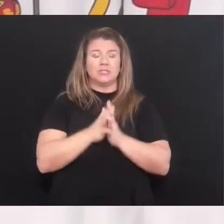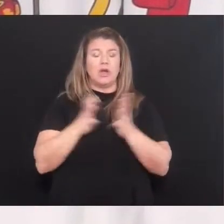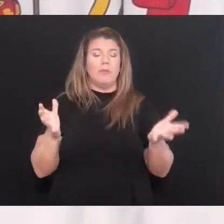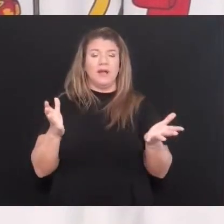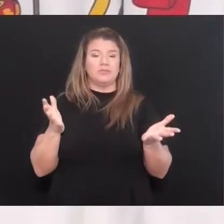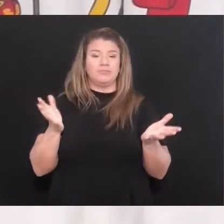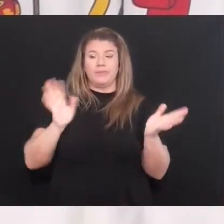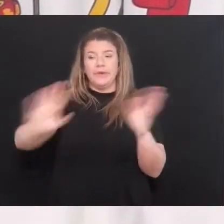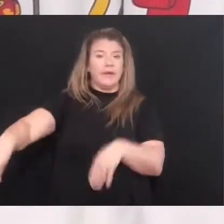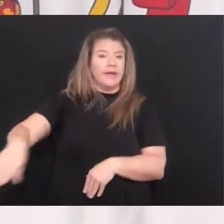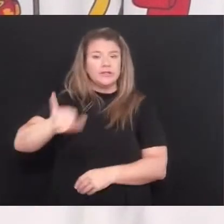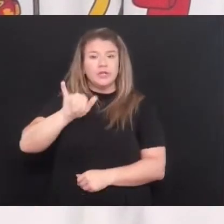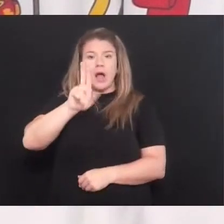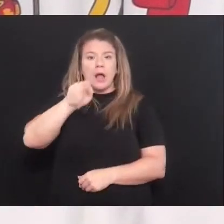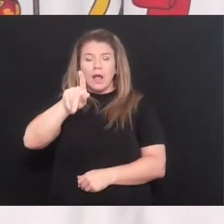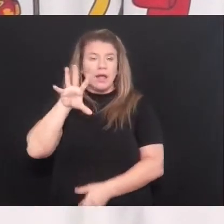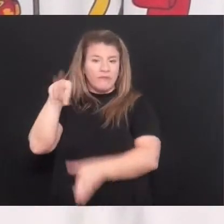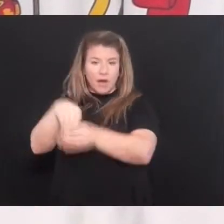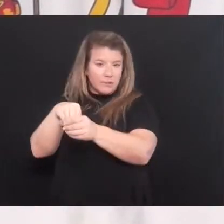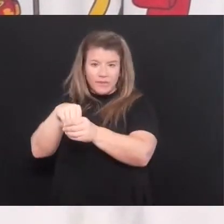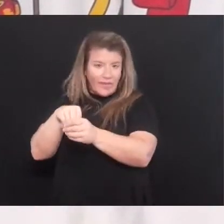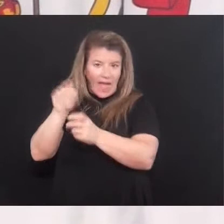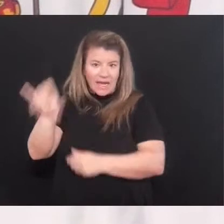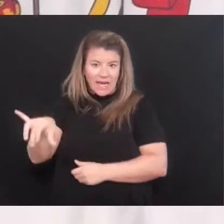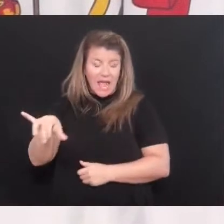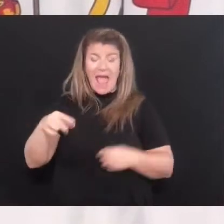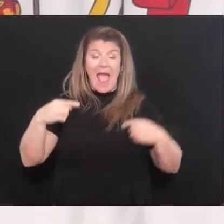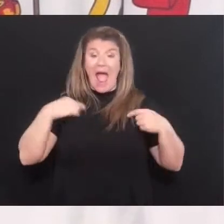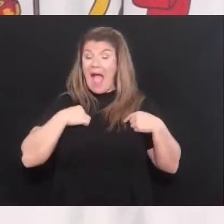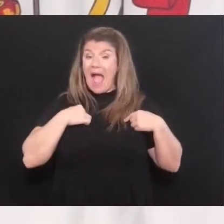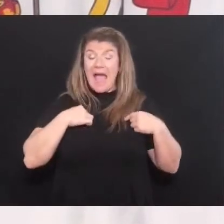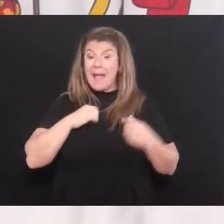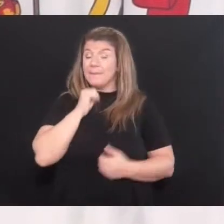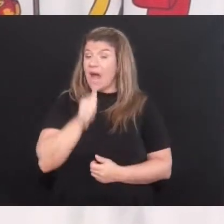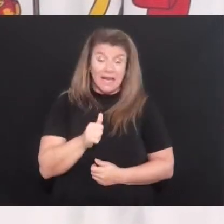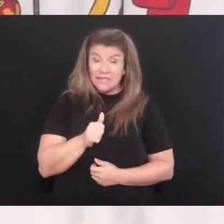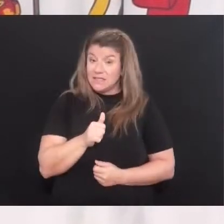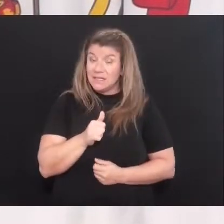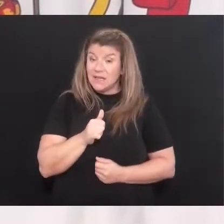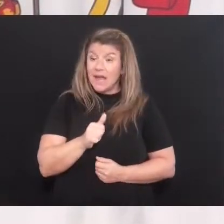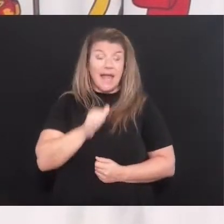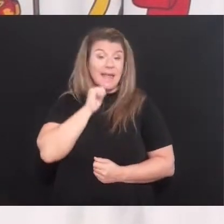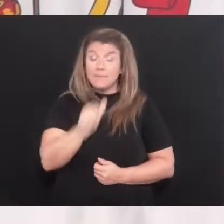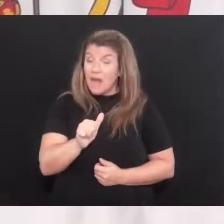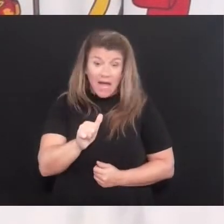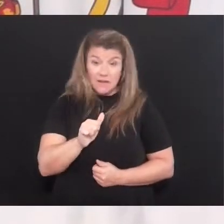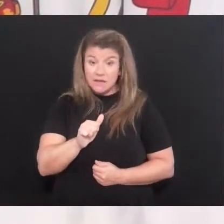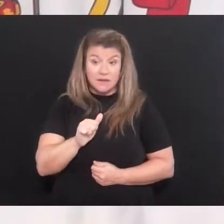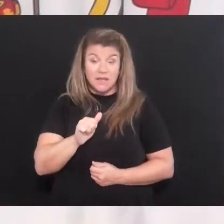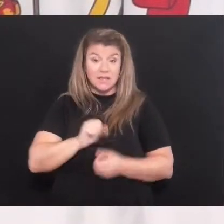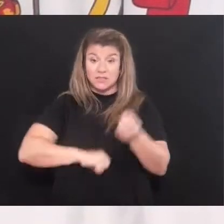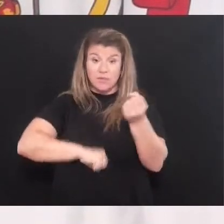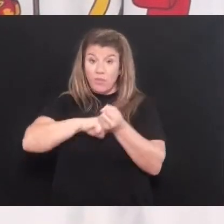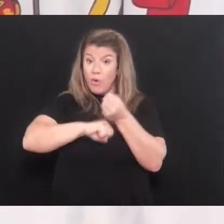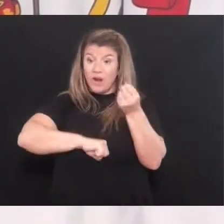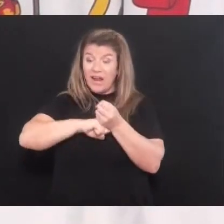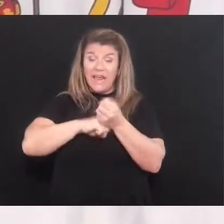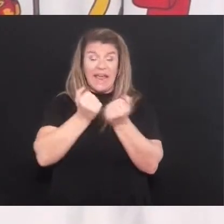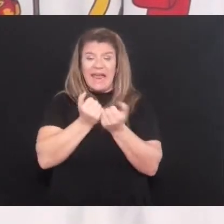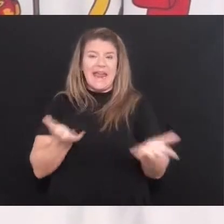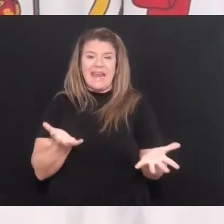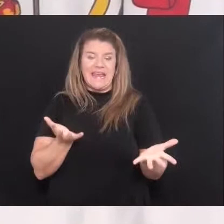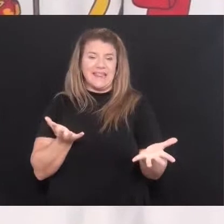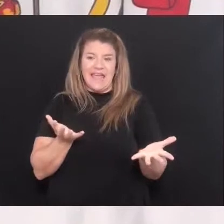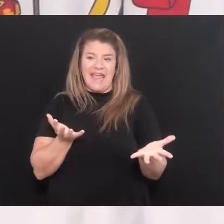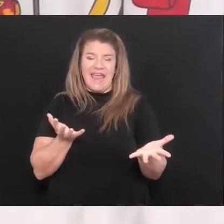it's unbelievable. And absolutely, I am not for anything to do